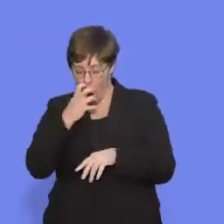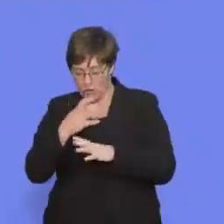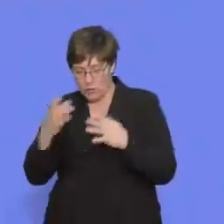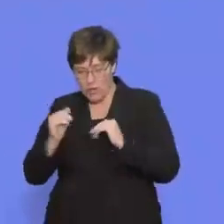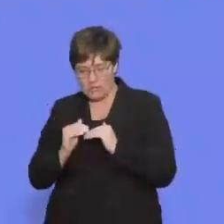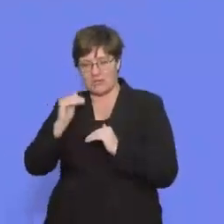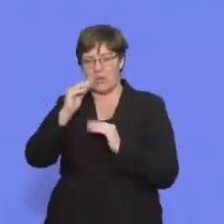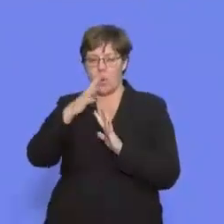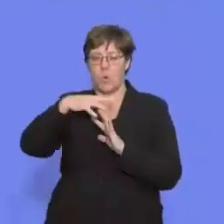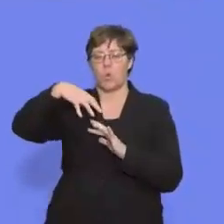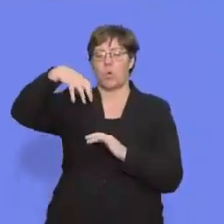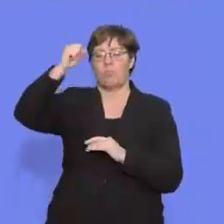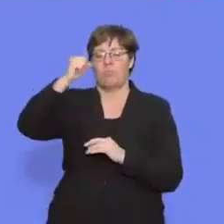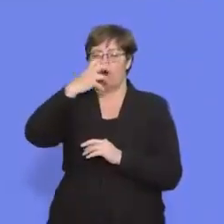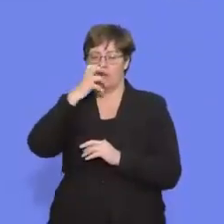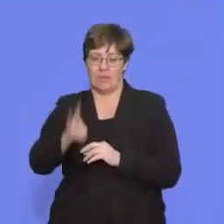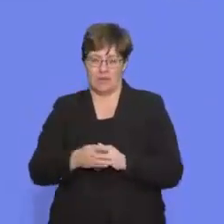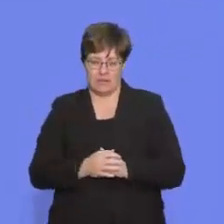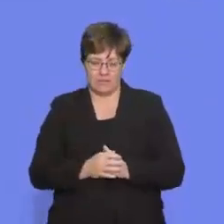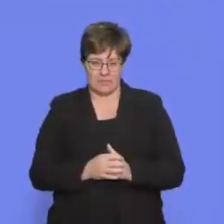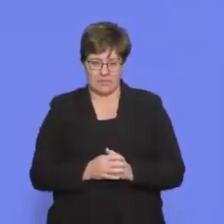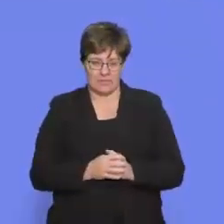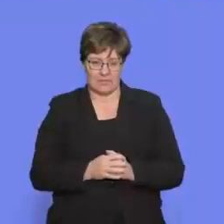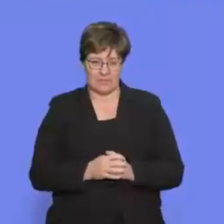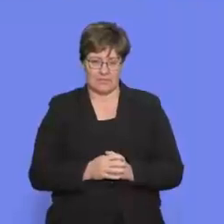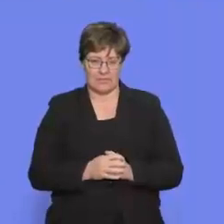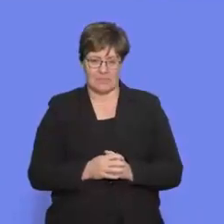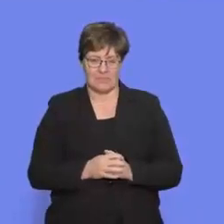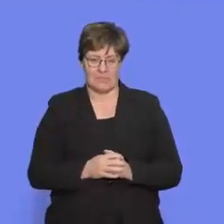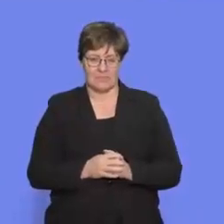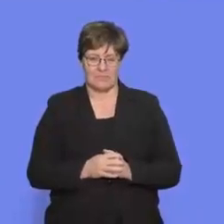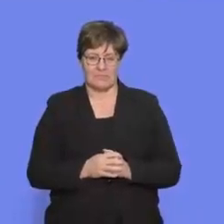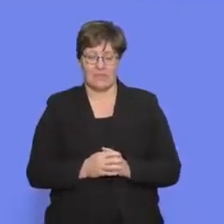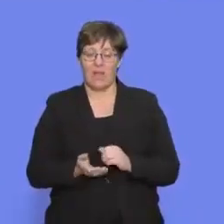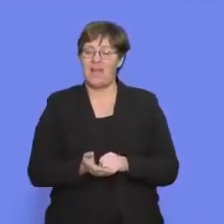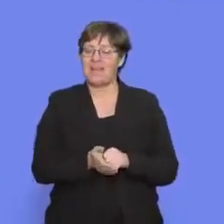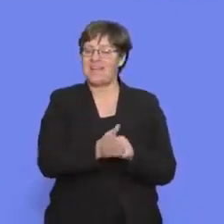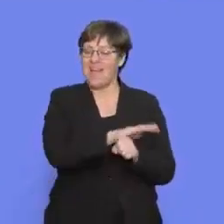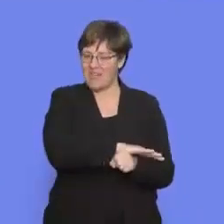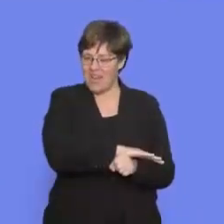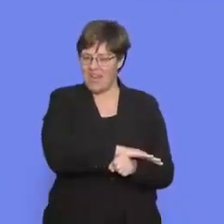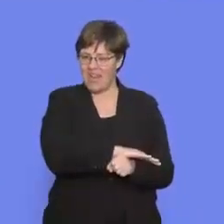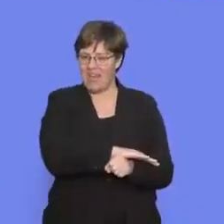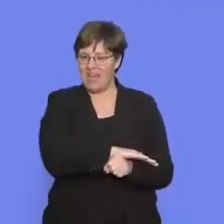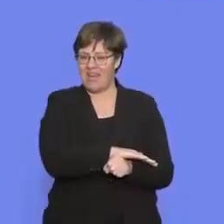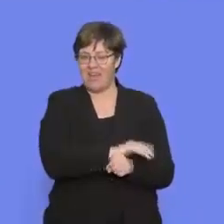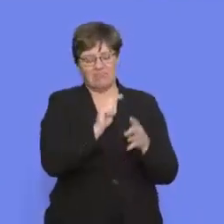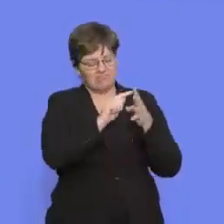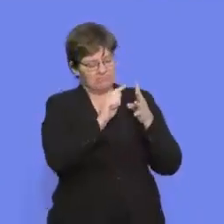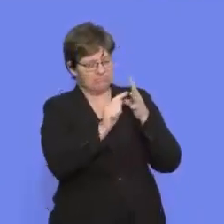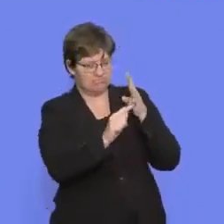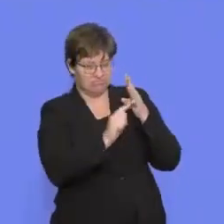Guys, we covered the 7 aspects where we saw homeostasis taking place. I believe